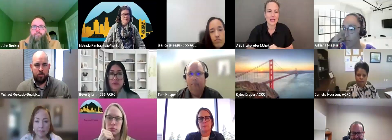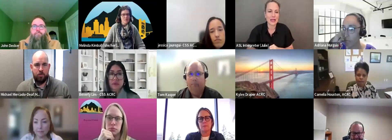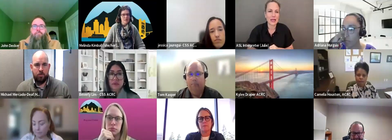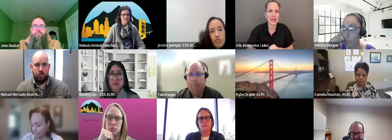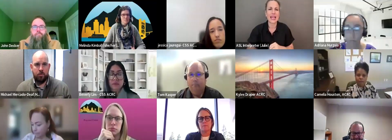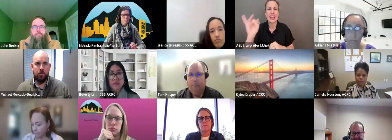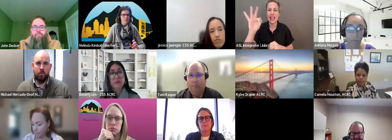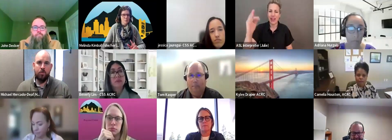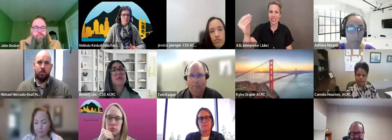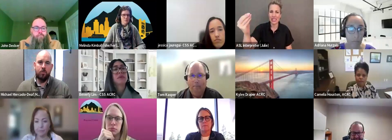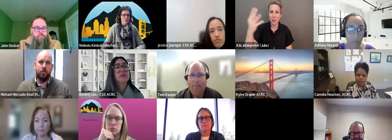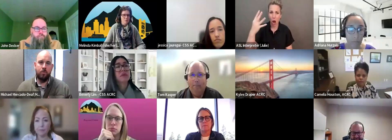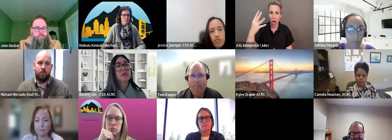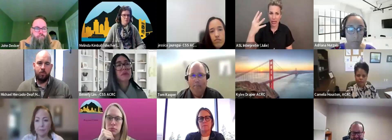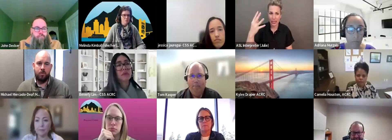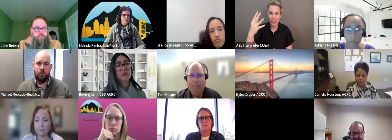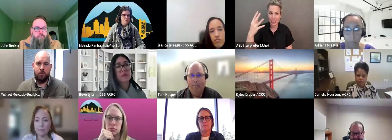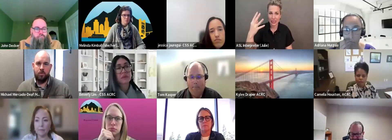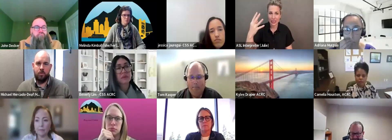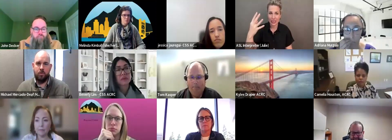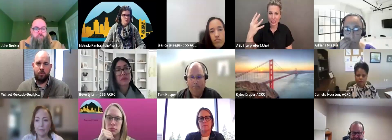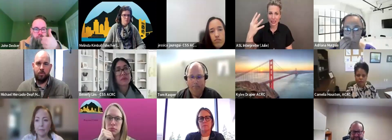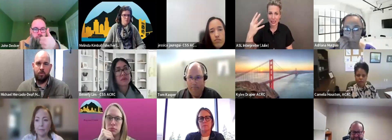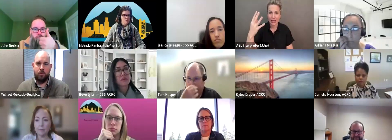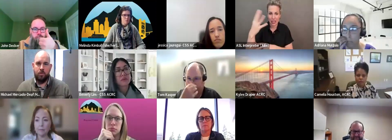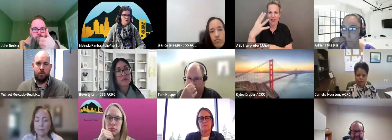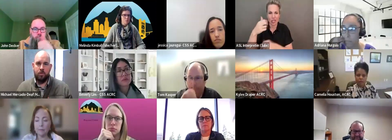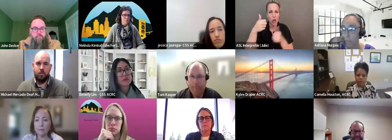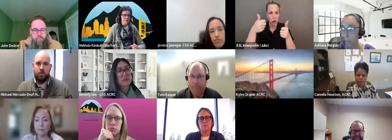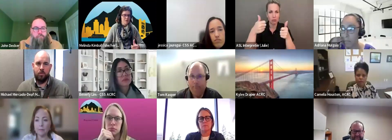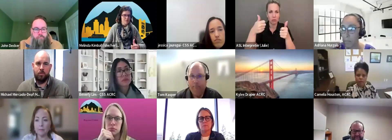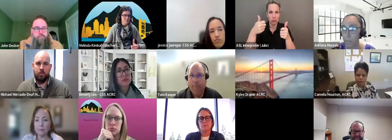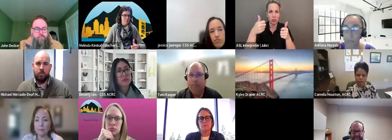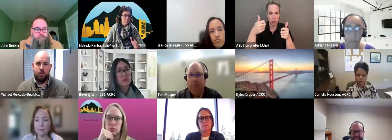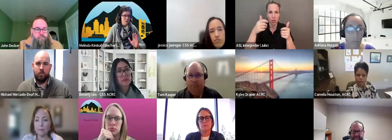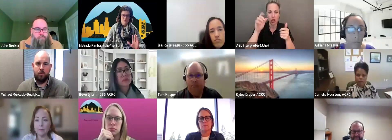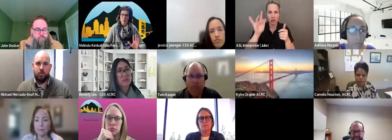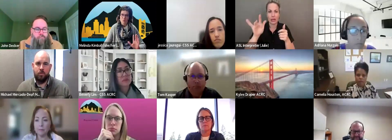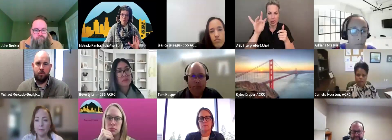If I spotlight, it says it removes all pinned videos. So do you want me to click that?